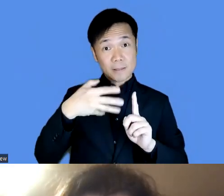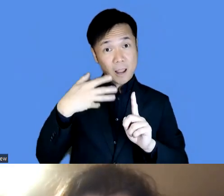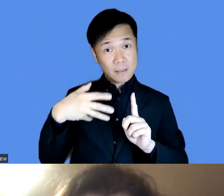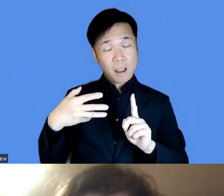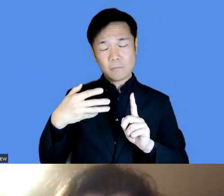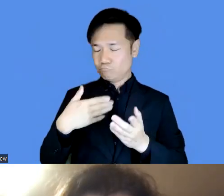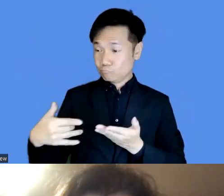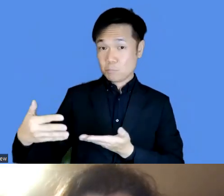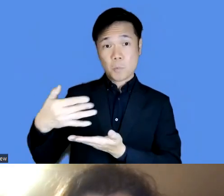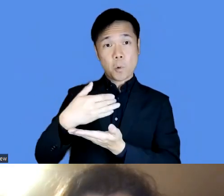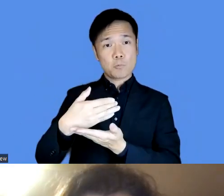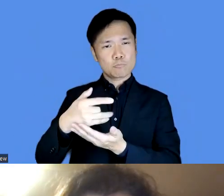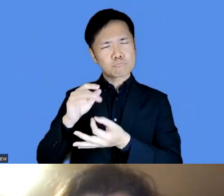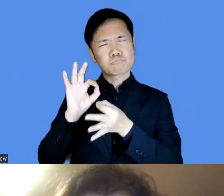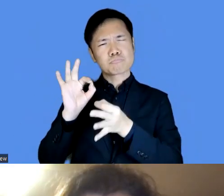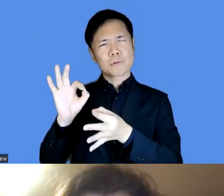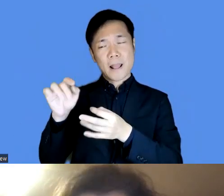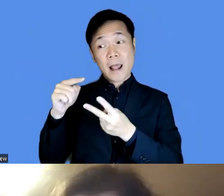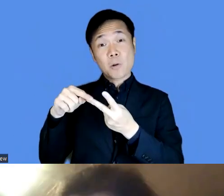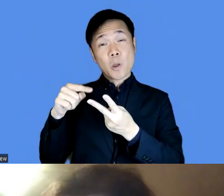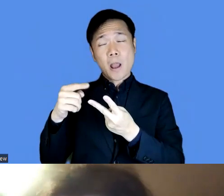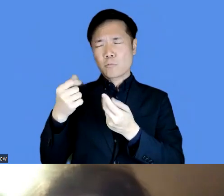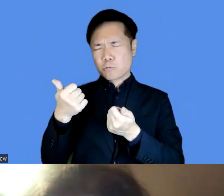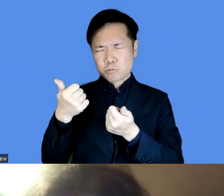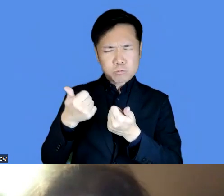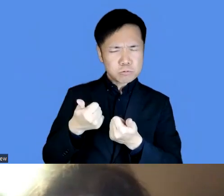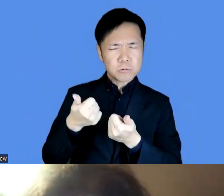collected and the use of data.